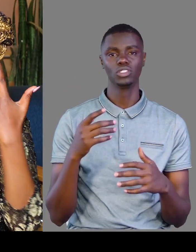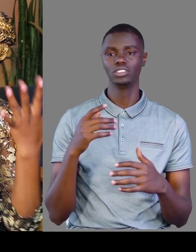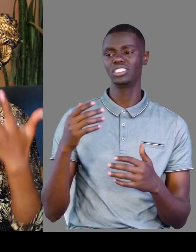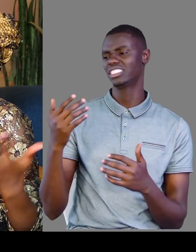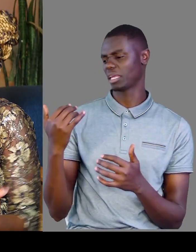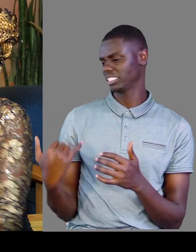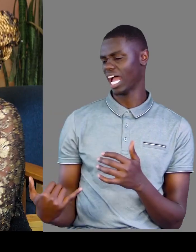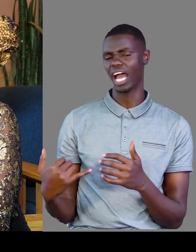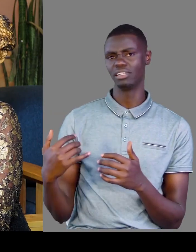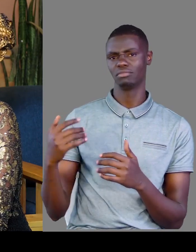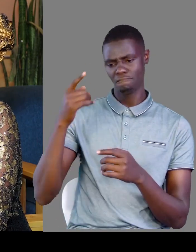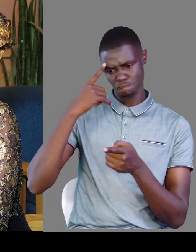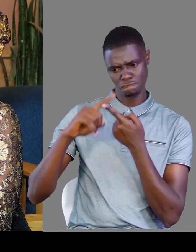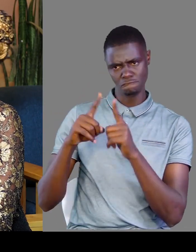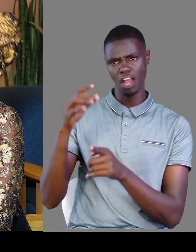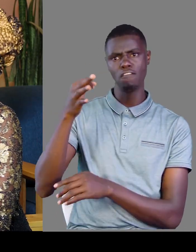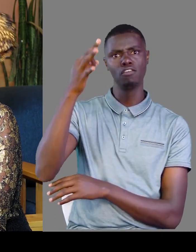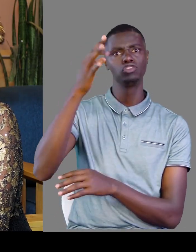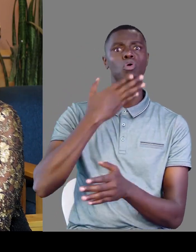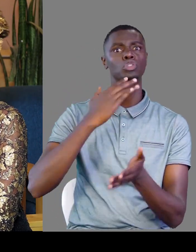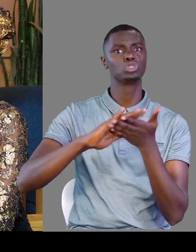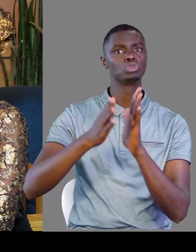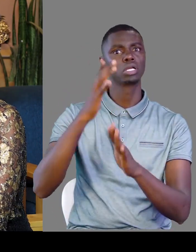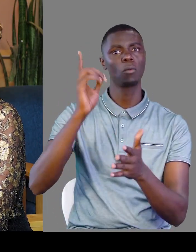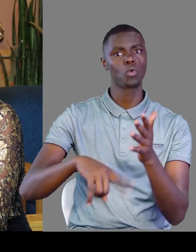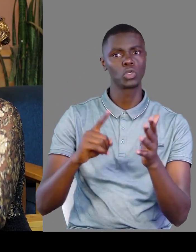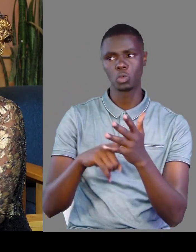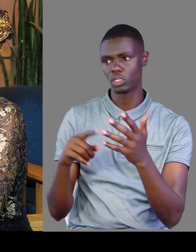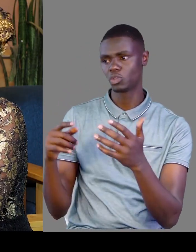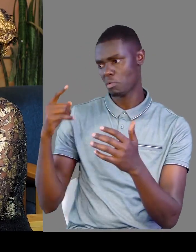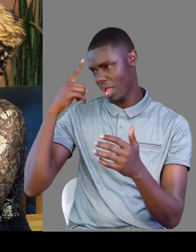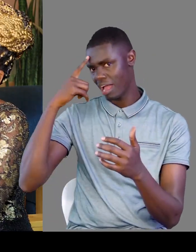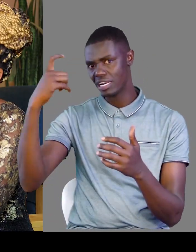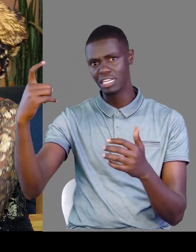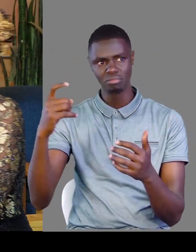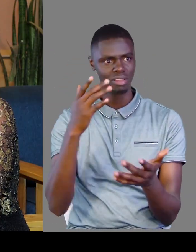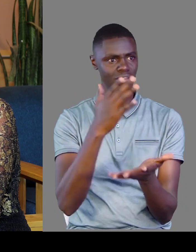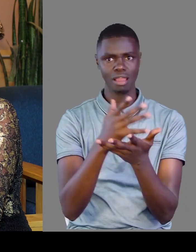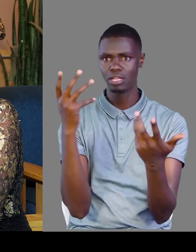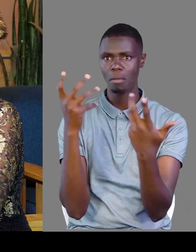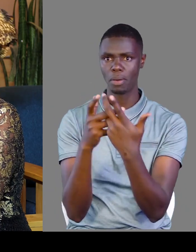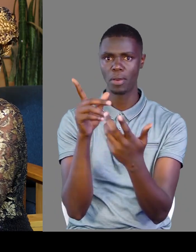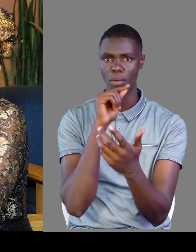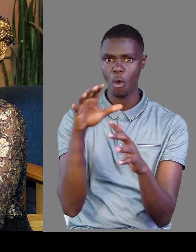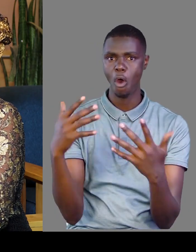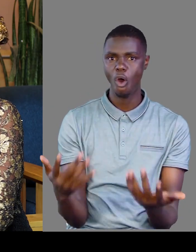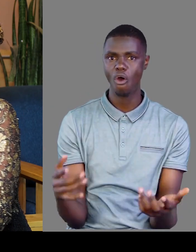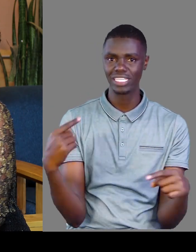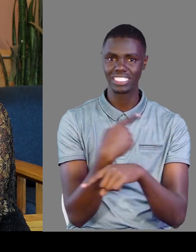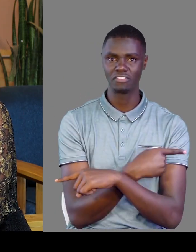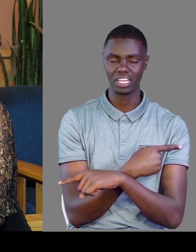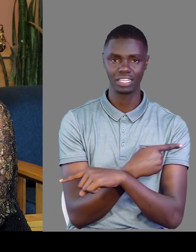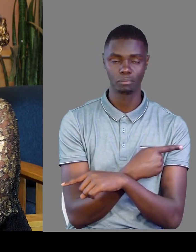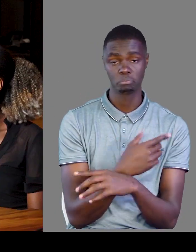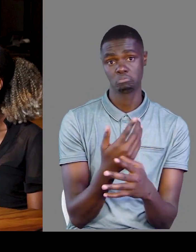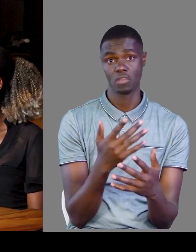ukisema mimi kwa mtu mkubwa nafanya kazi fulani na fulani na fulani na is it matching the dream and the reality? Are they matching ama?